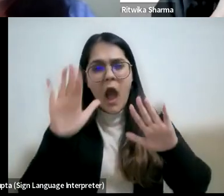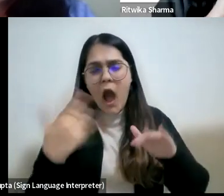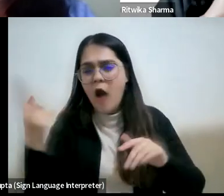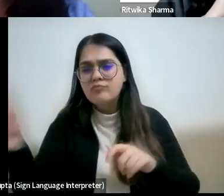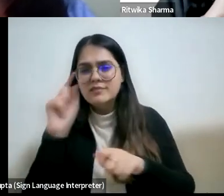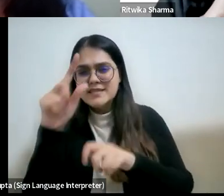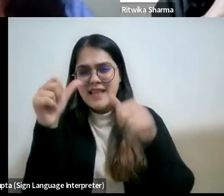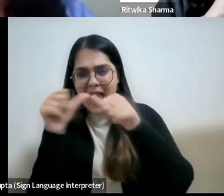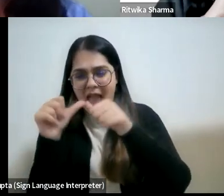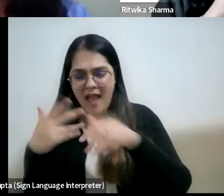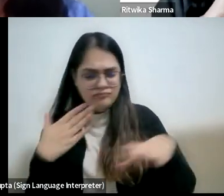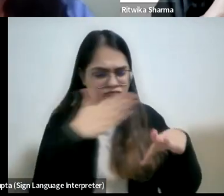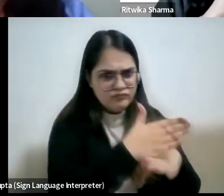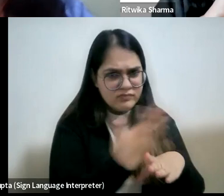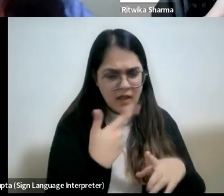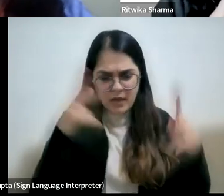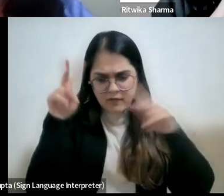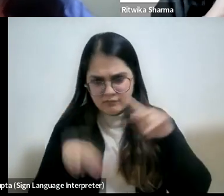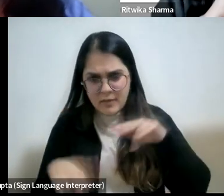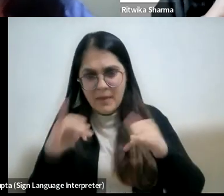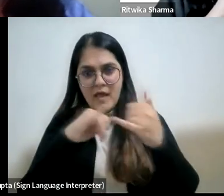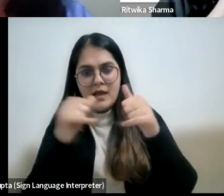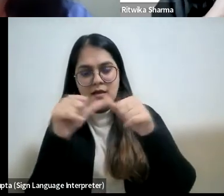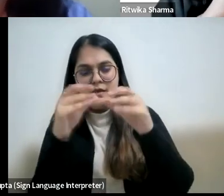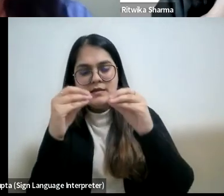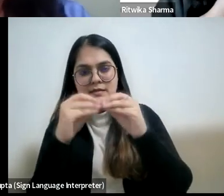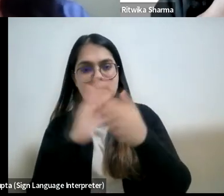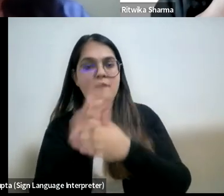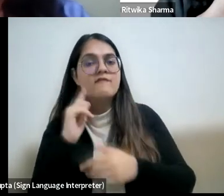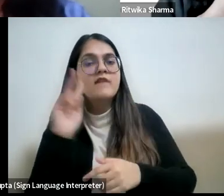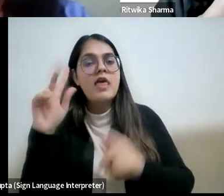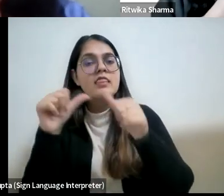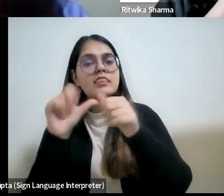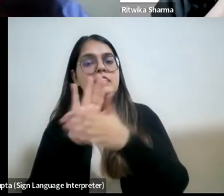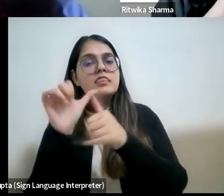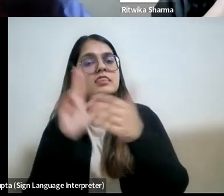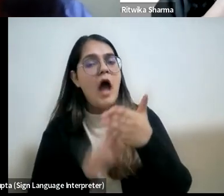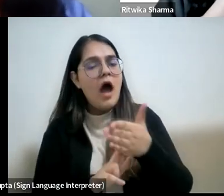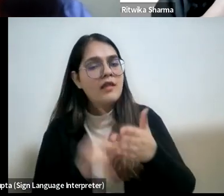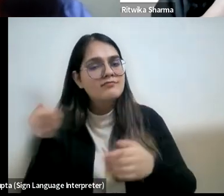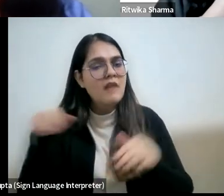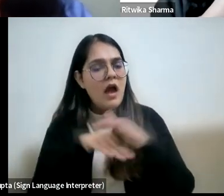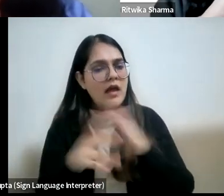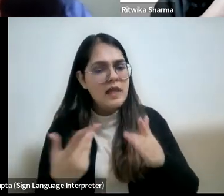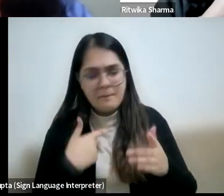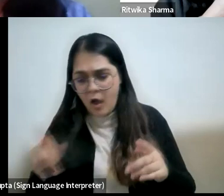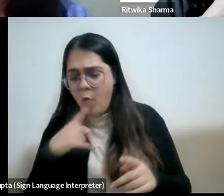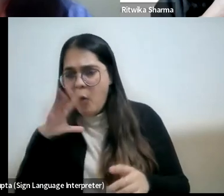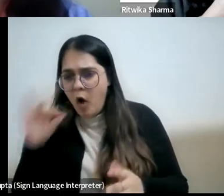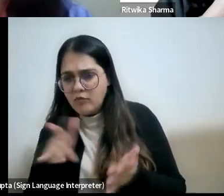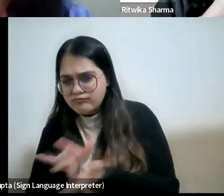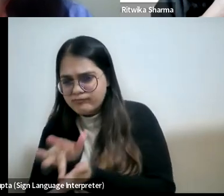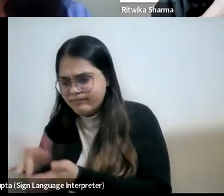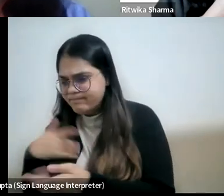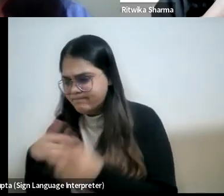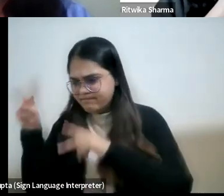grassroots, as the Samvidhaan Fellowship was about promoting constitutional culture in the grassroots. I'll